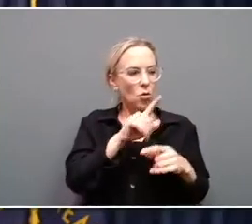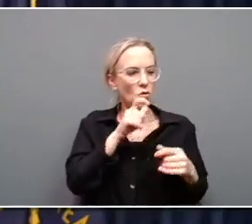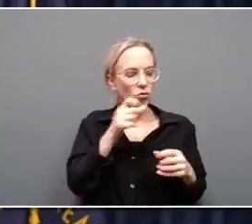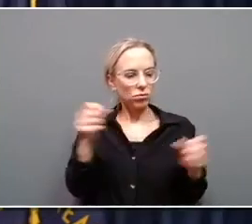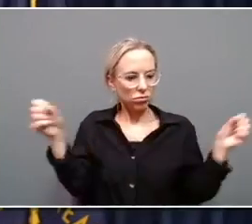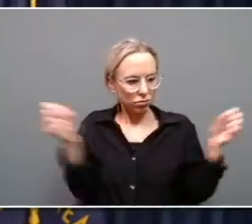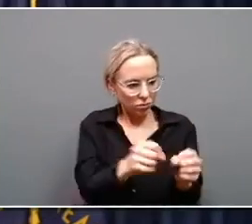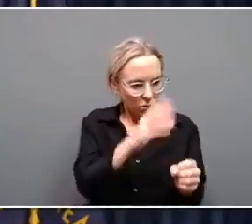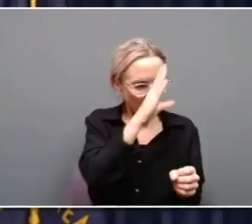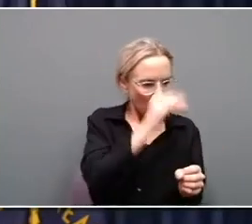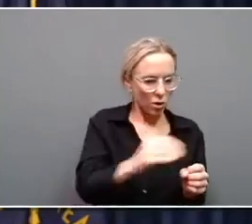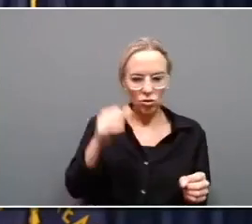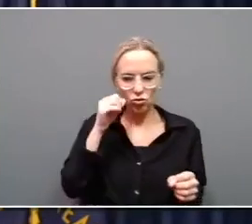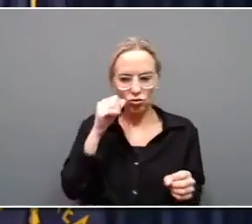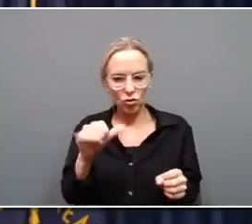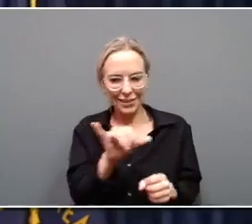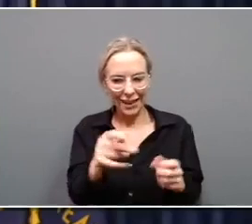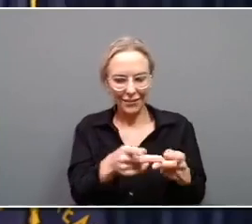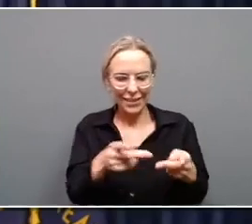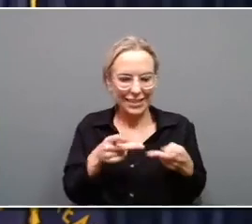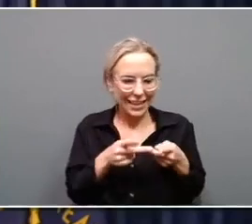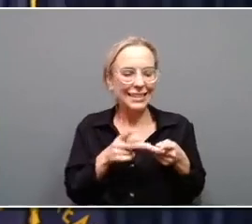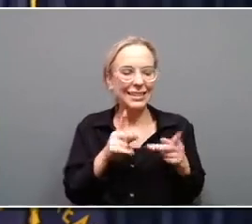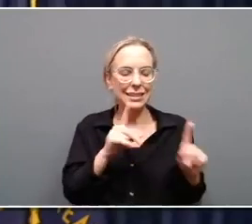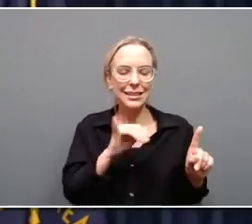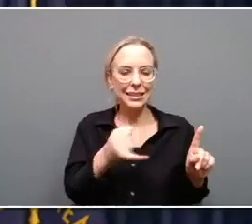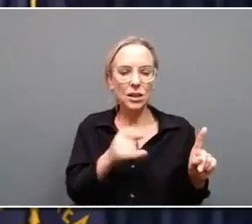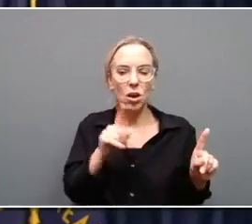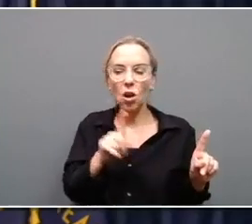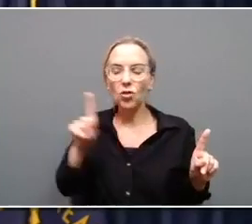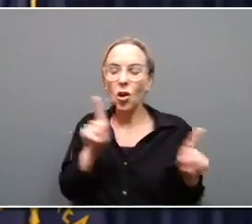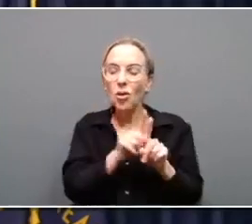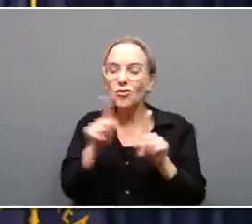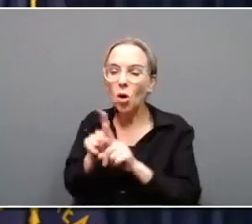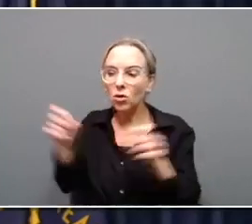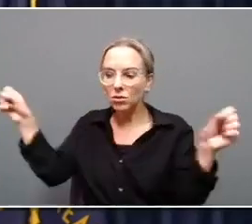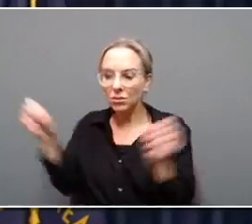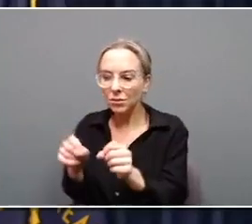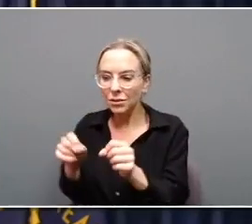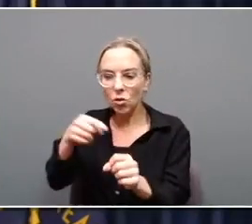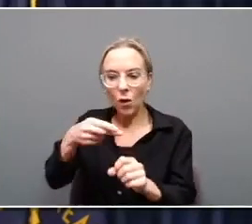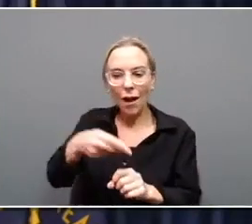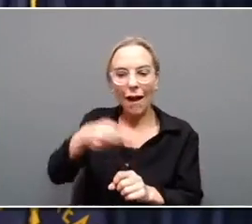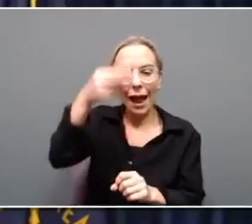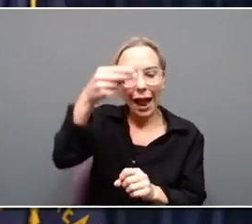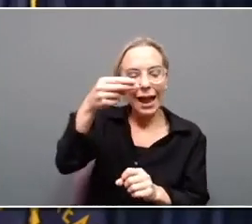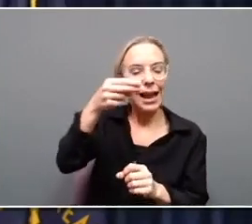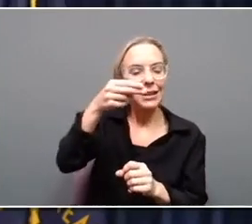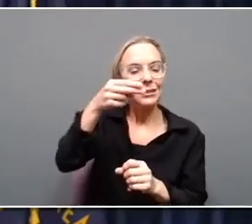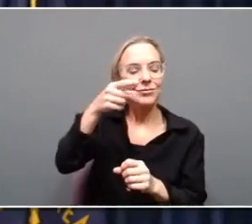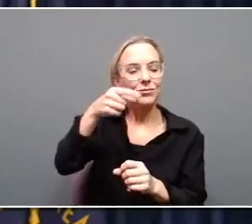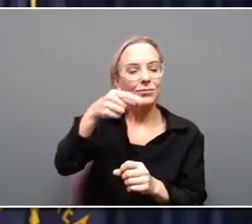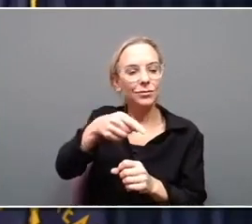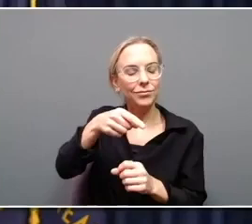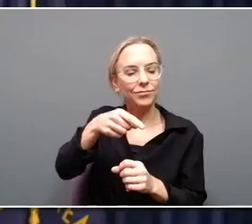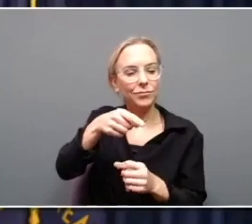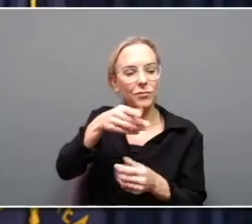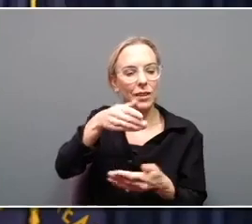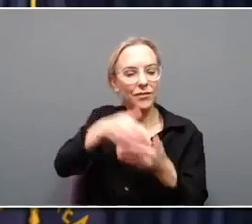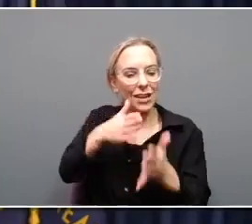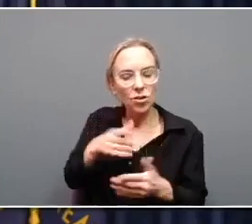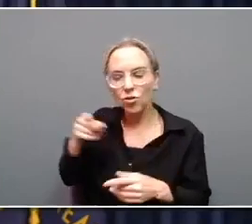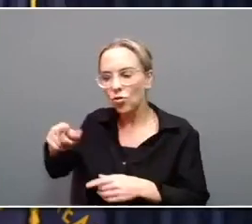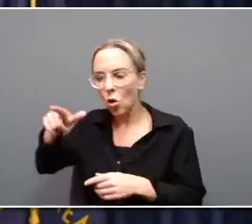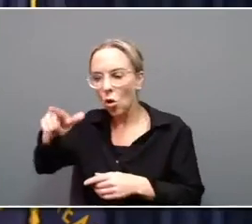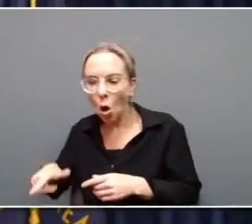facilities, as well as low-level and higher-level offenders. As we try to learn